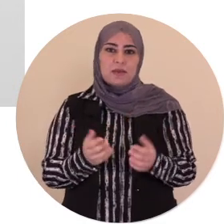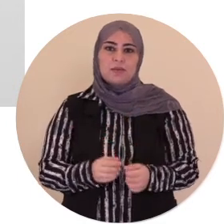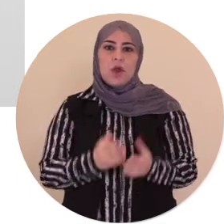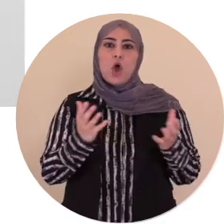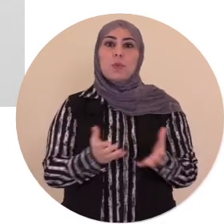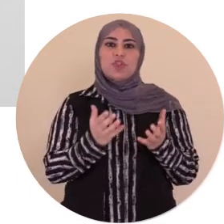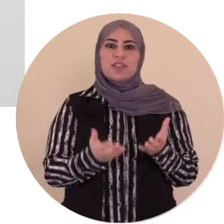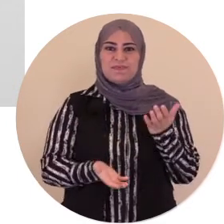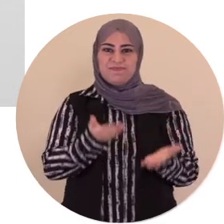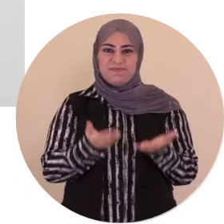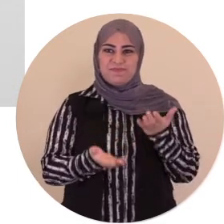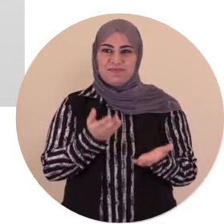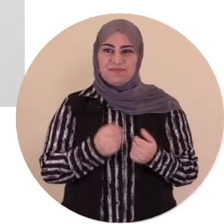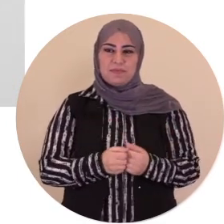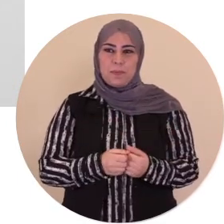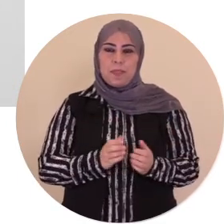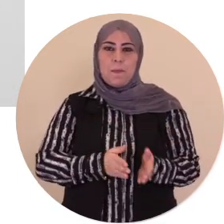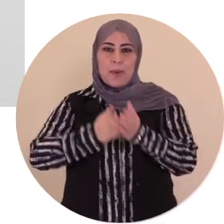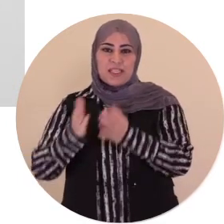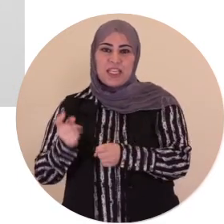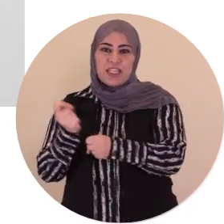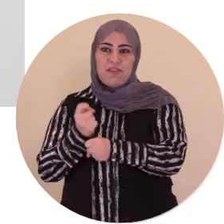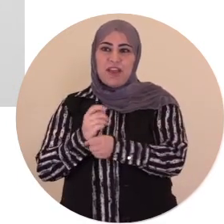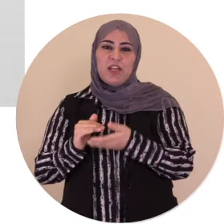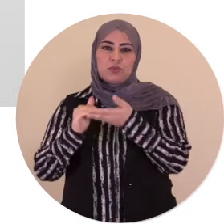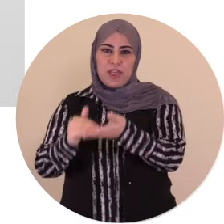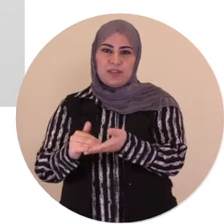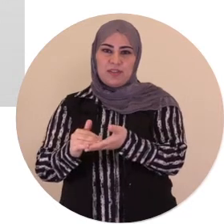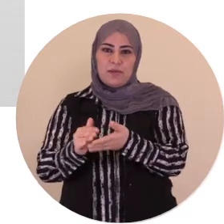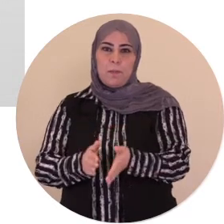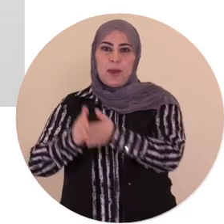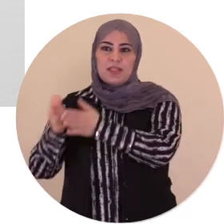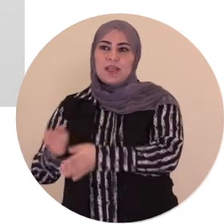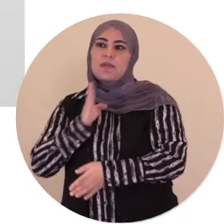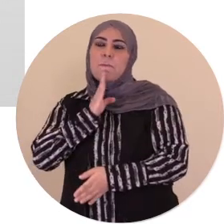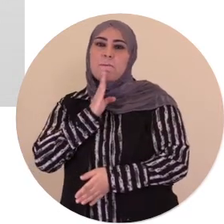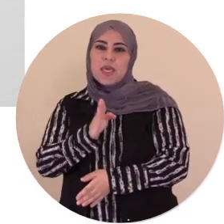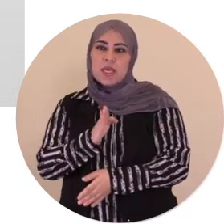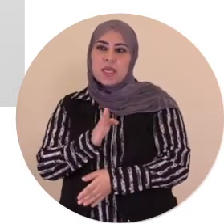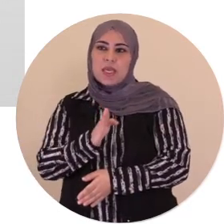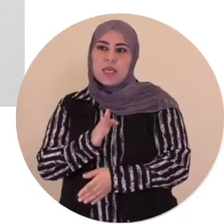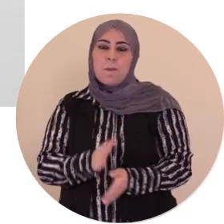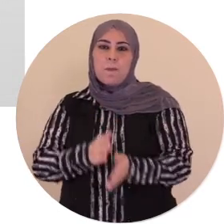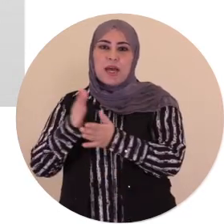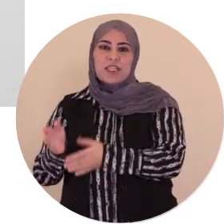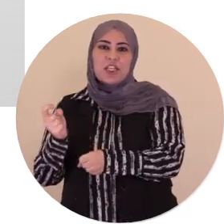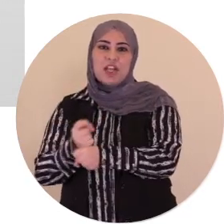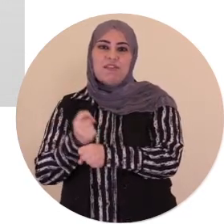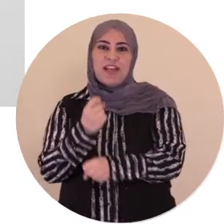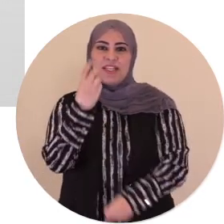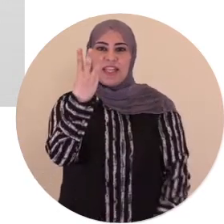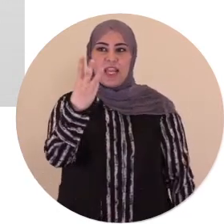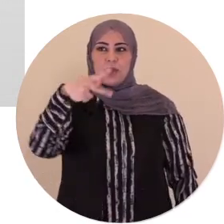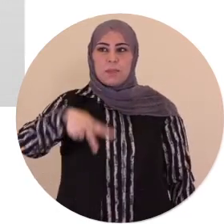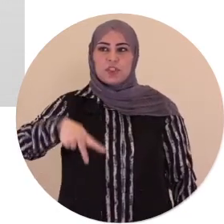Object plus modal verb plus be plus verb. In the past participle, plus